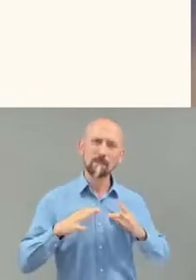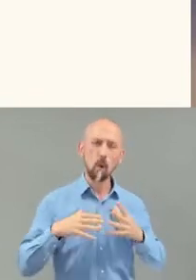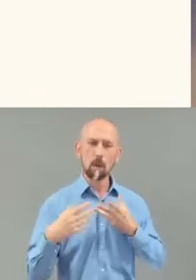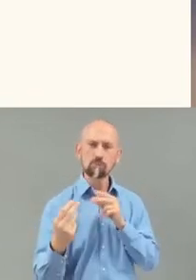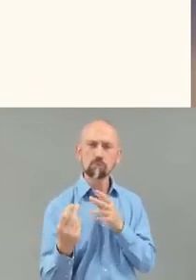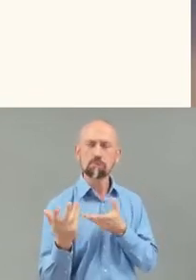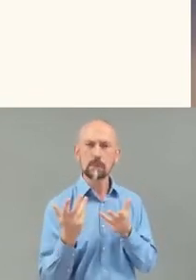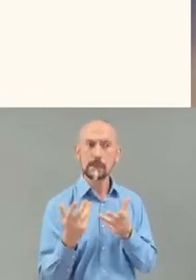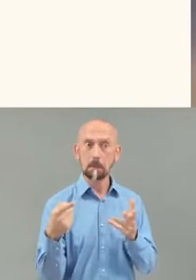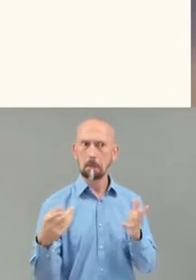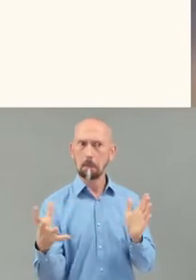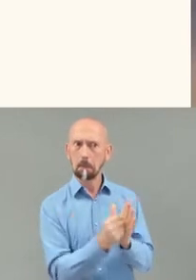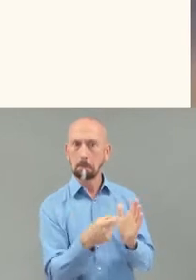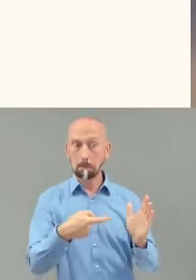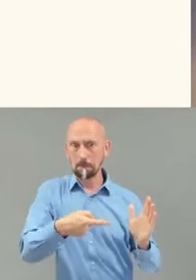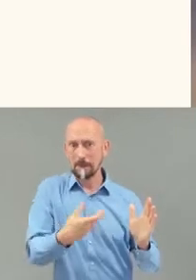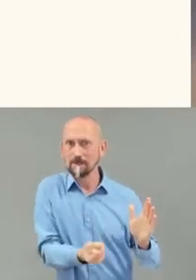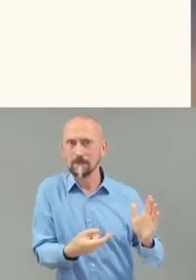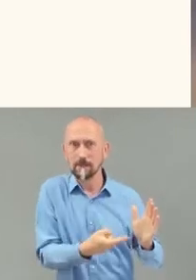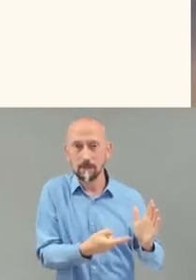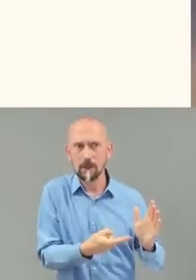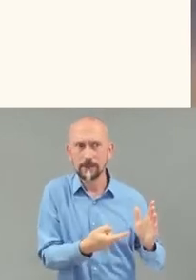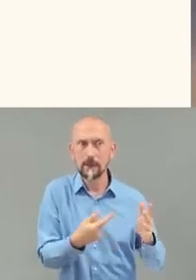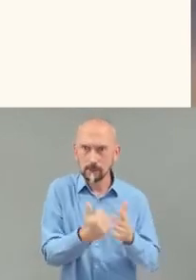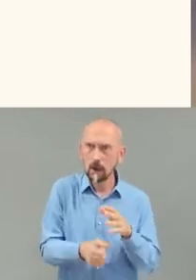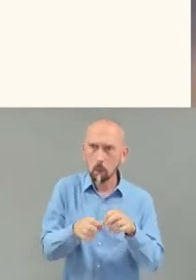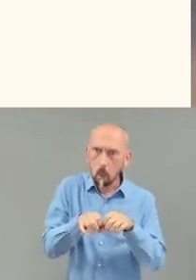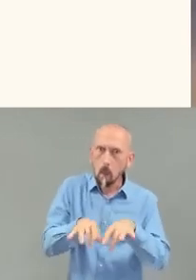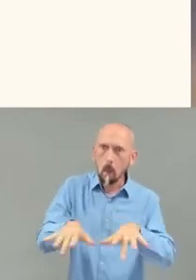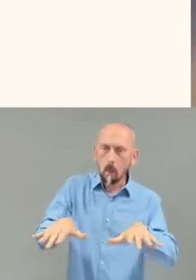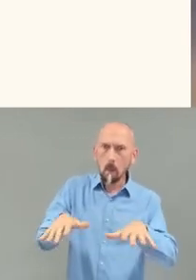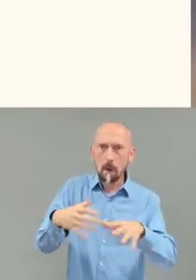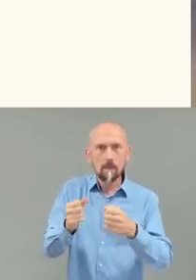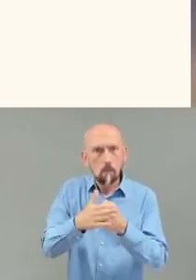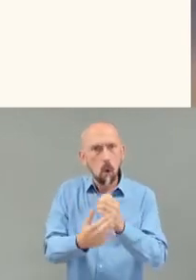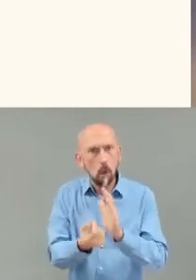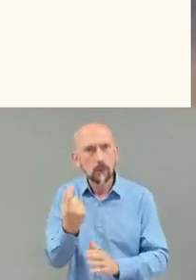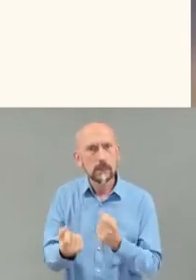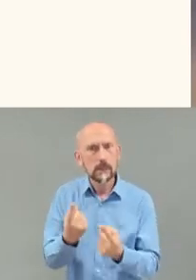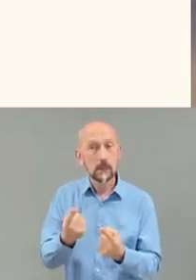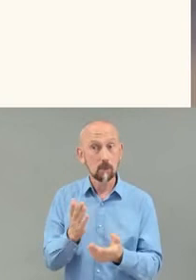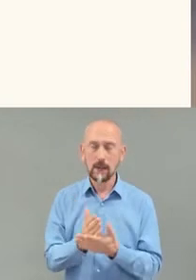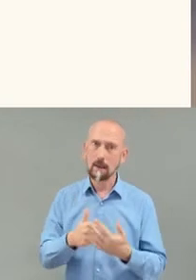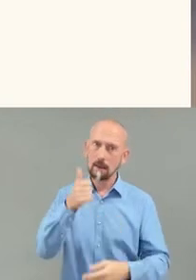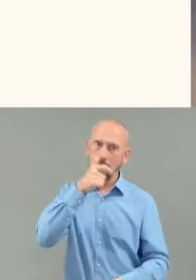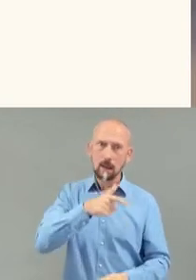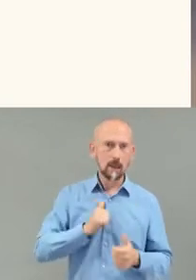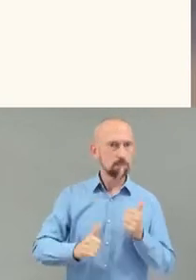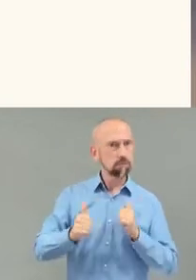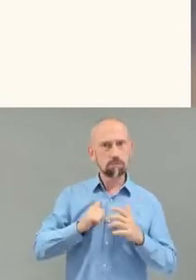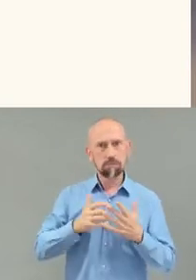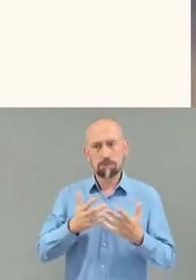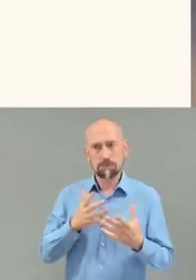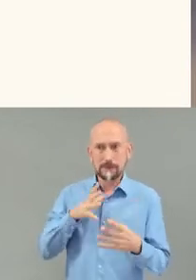outed. That then obviously snowballed into all these other opportunities, which just is an absolute honour and privilege to be a part of, to hear